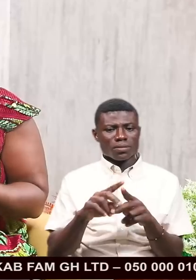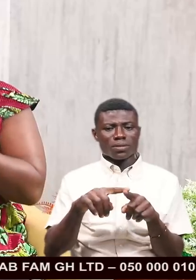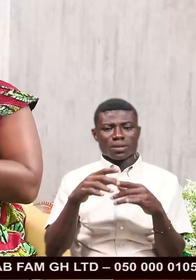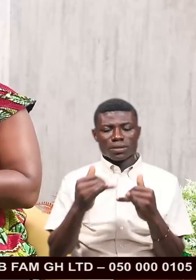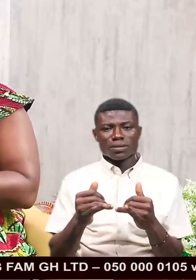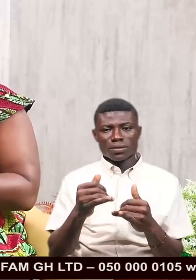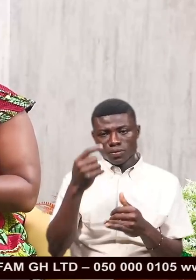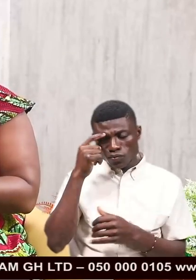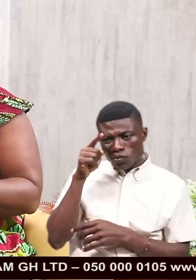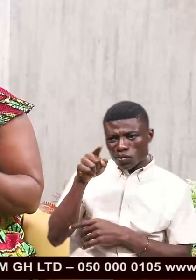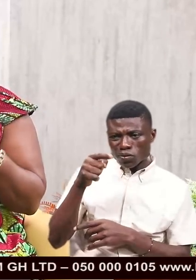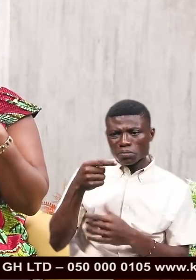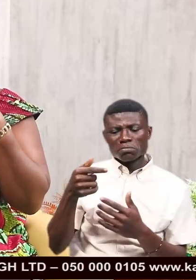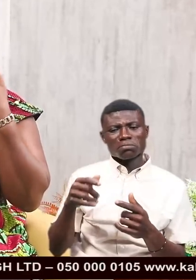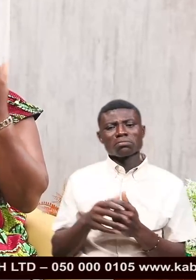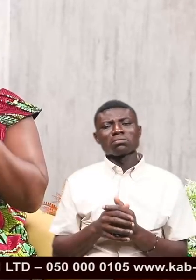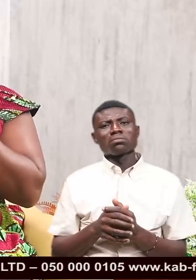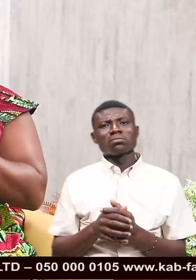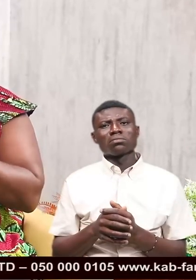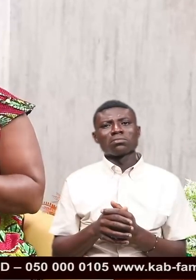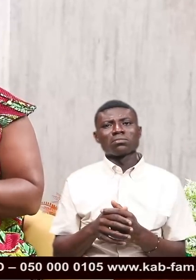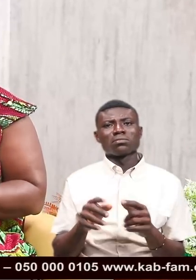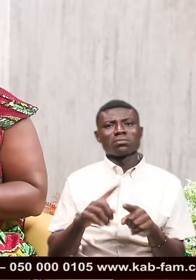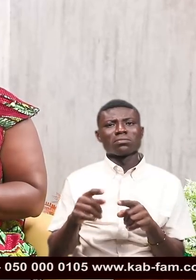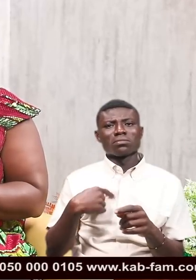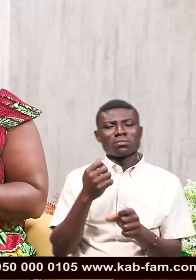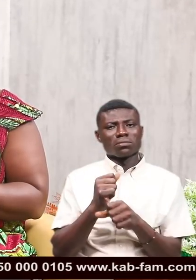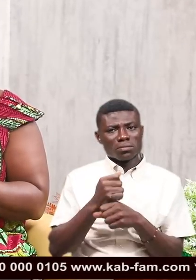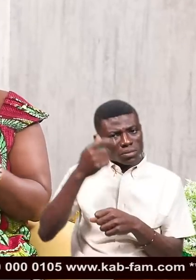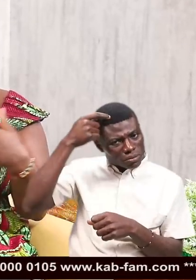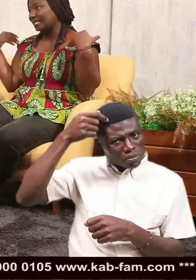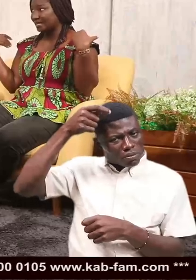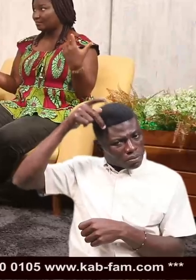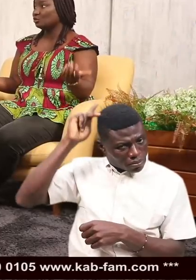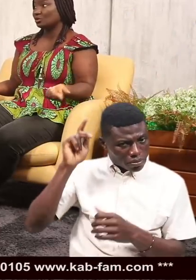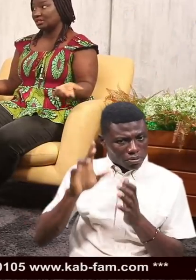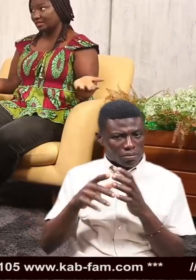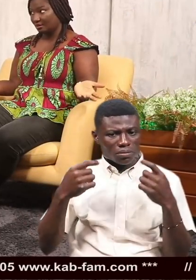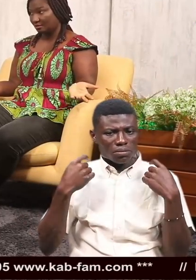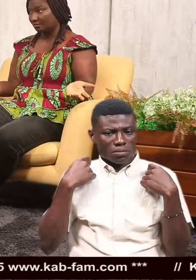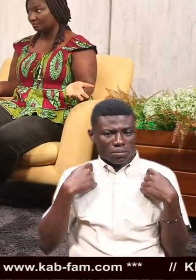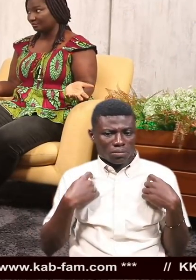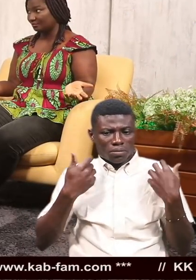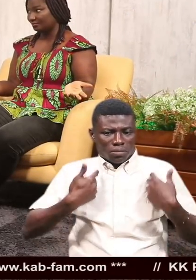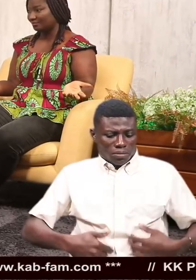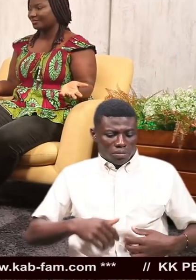Unfortunately for him na ma twisty meeting you know and I'm sure that they've been so to say